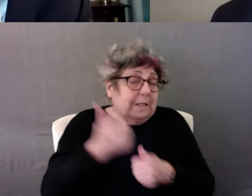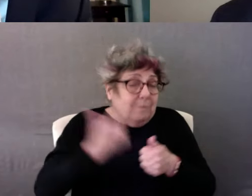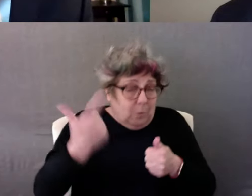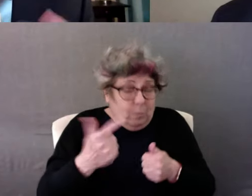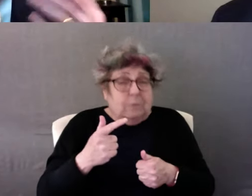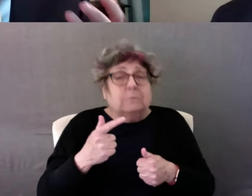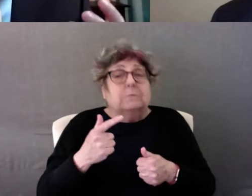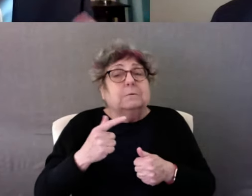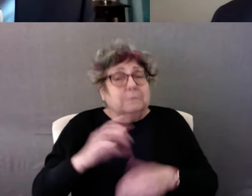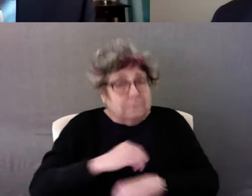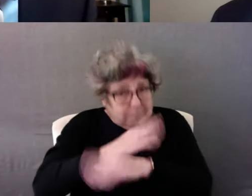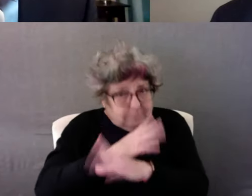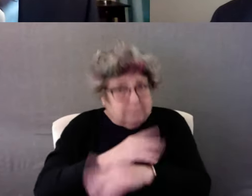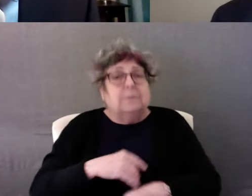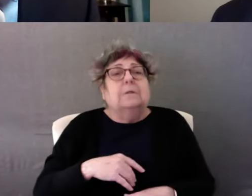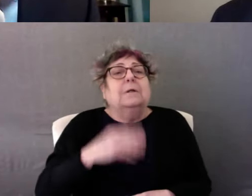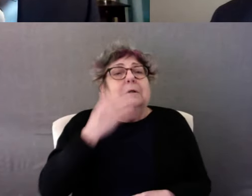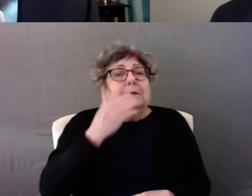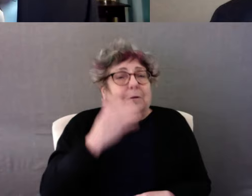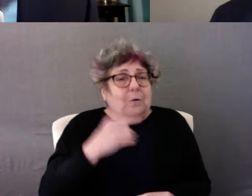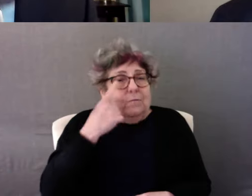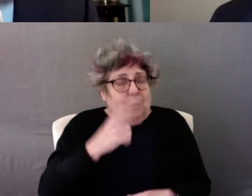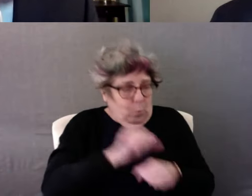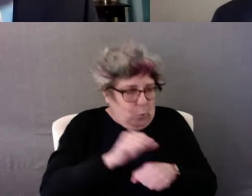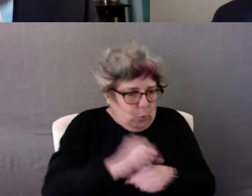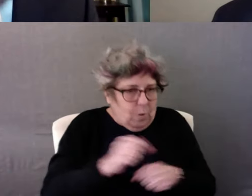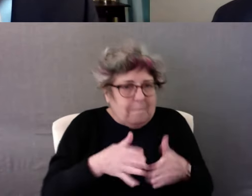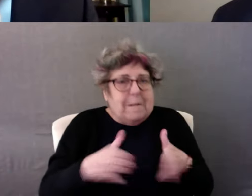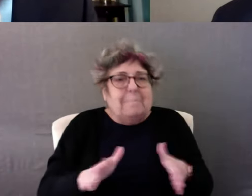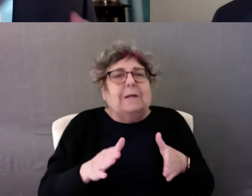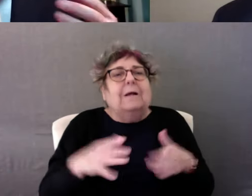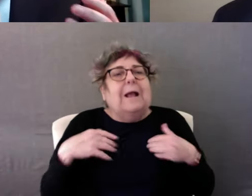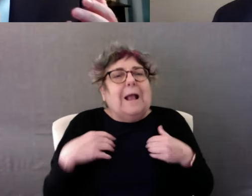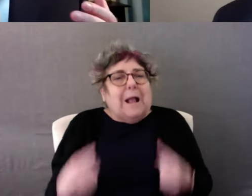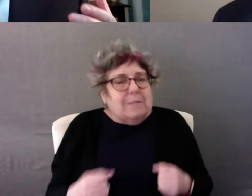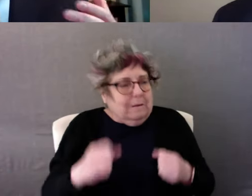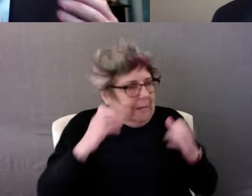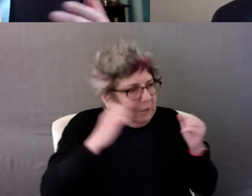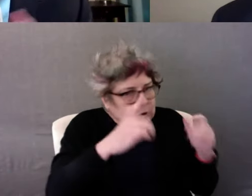behalf of the public health you're doing to try and, educate the community of Virginia and really,